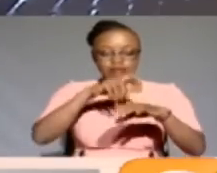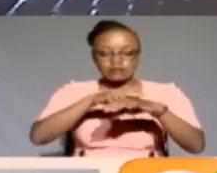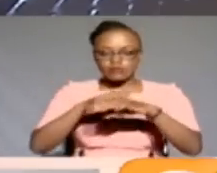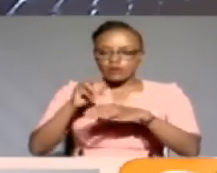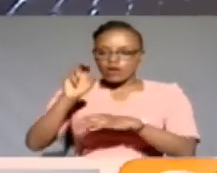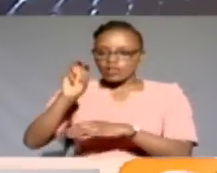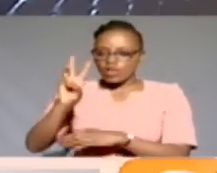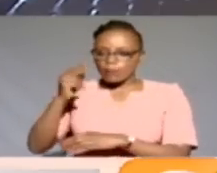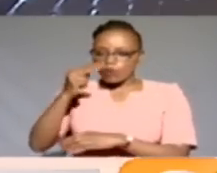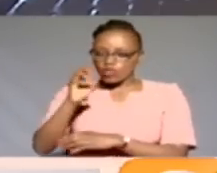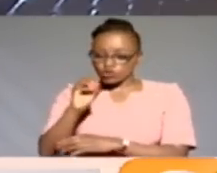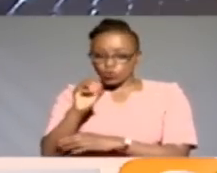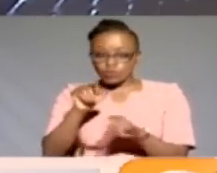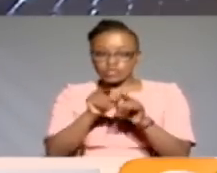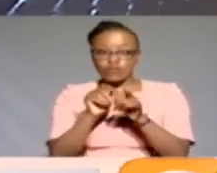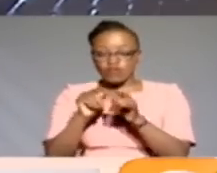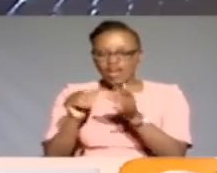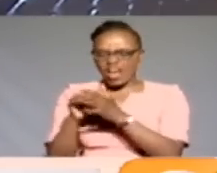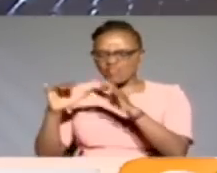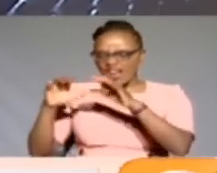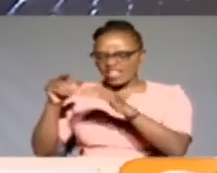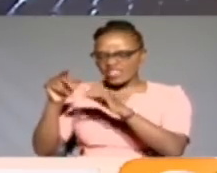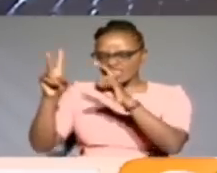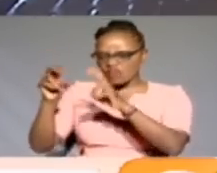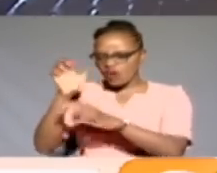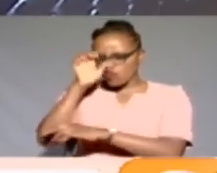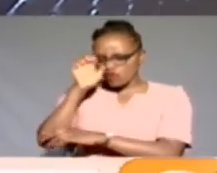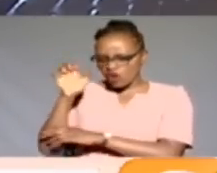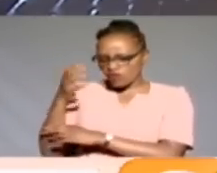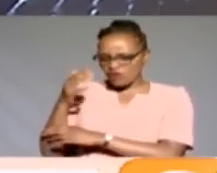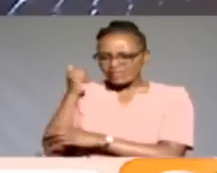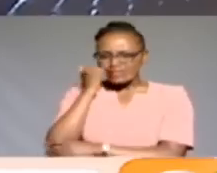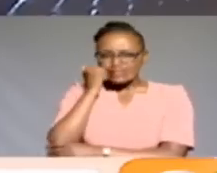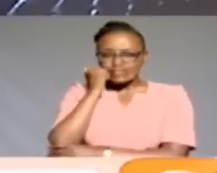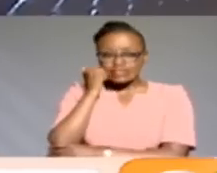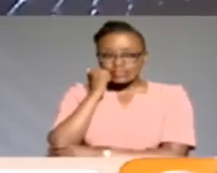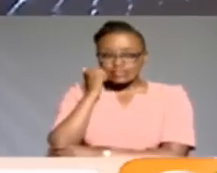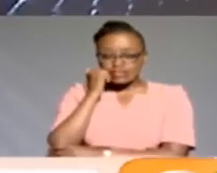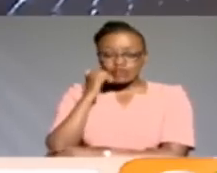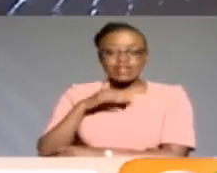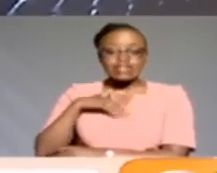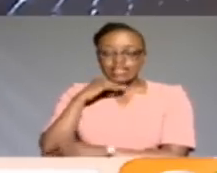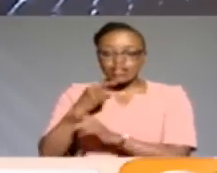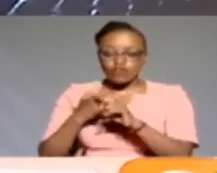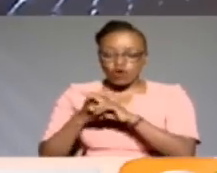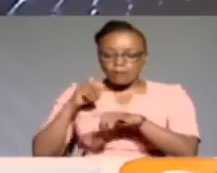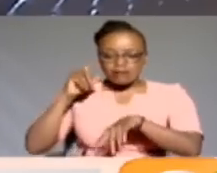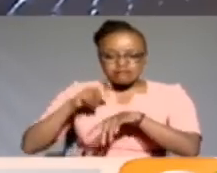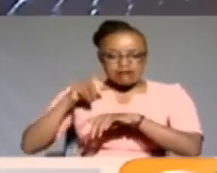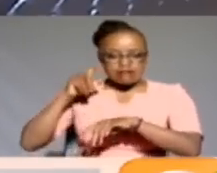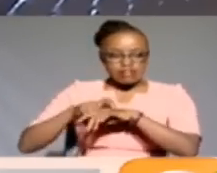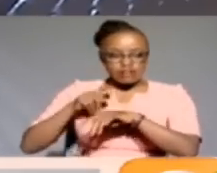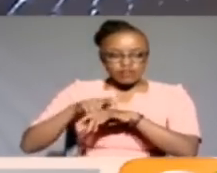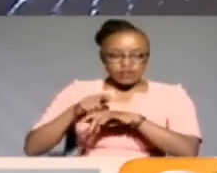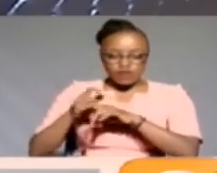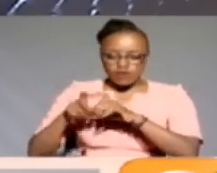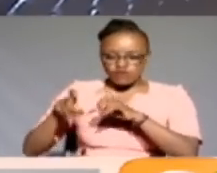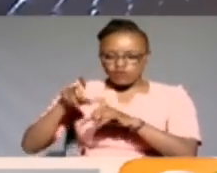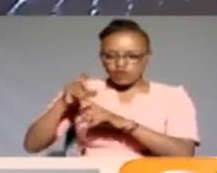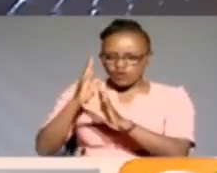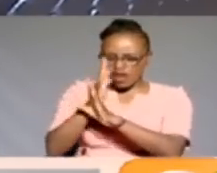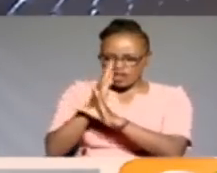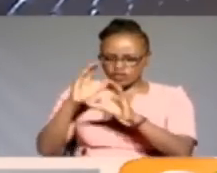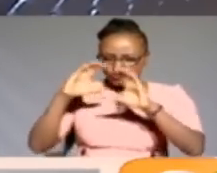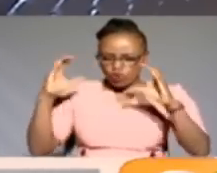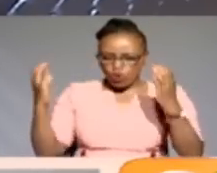Health Organization has classified the issue as a neglected tropical disease, deaths from snake bites is mutating to a hidden